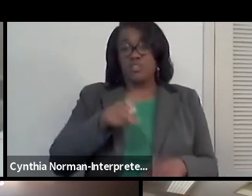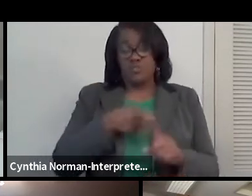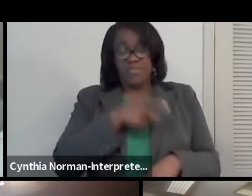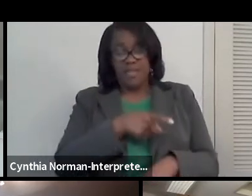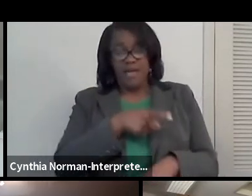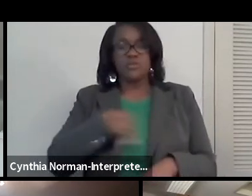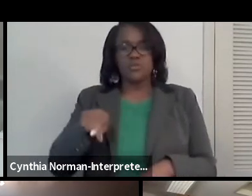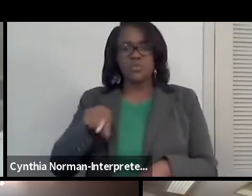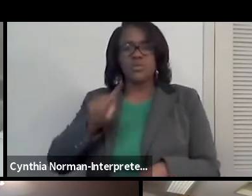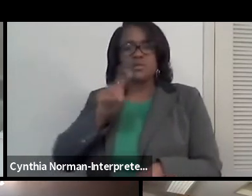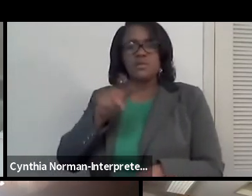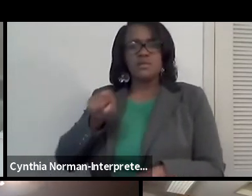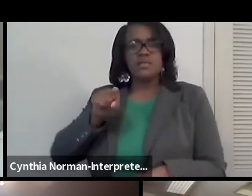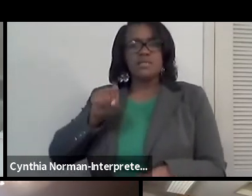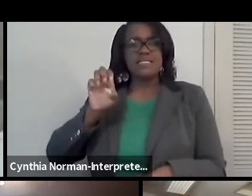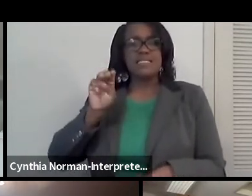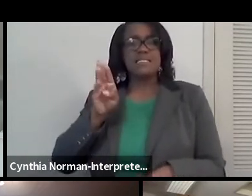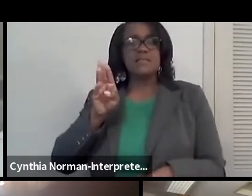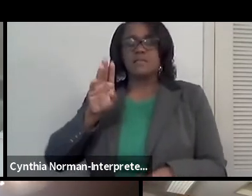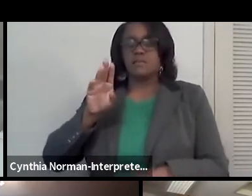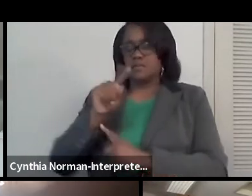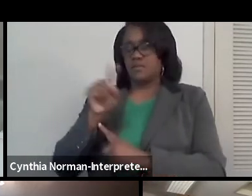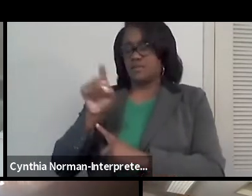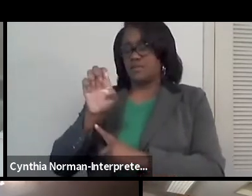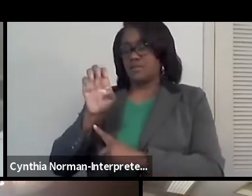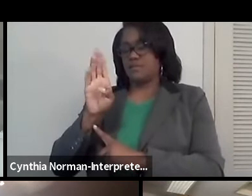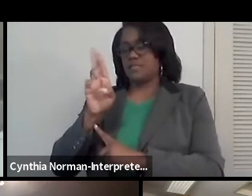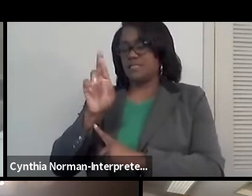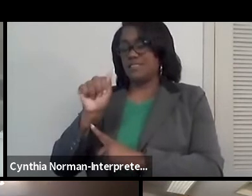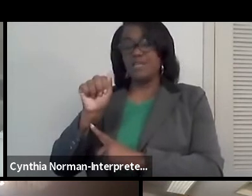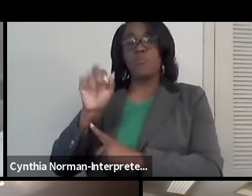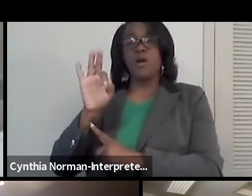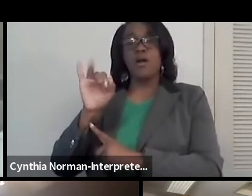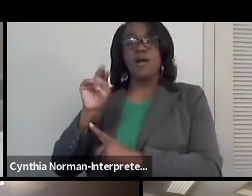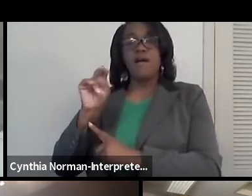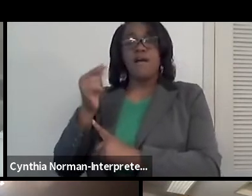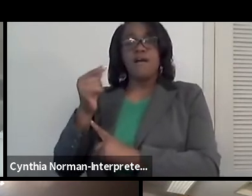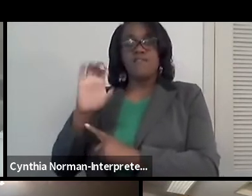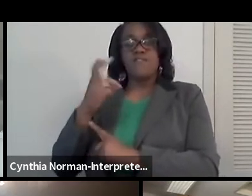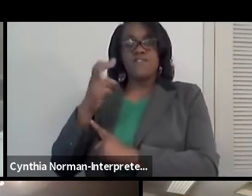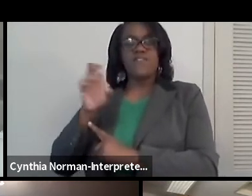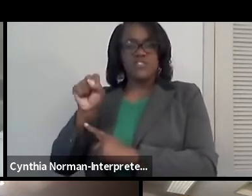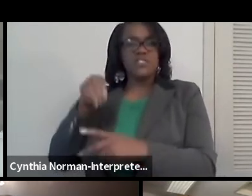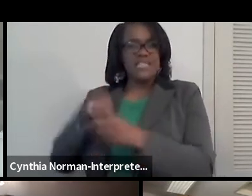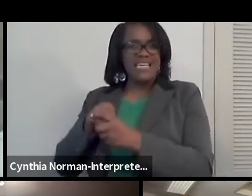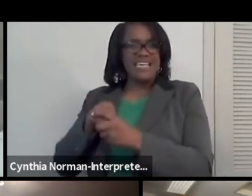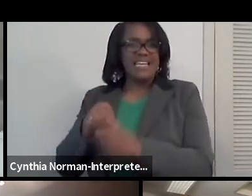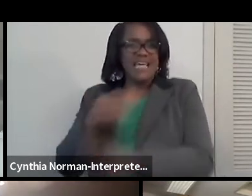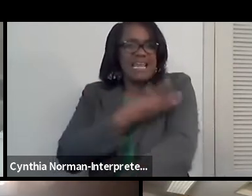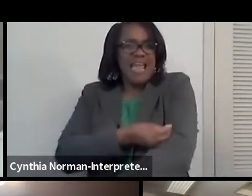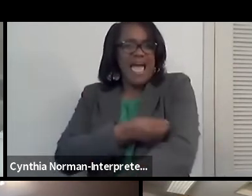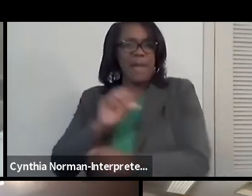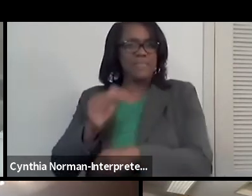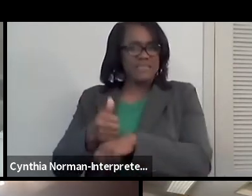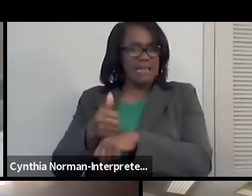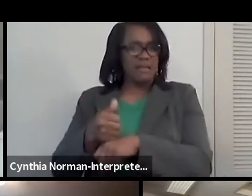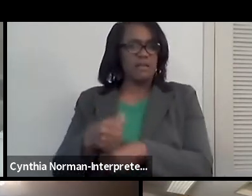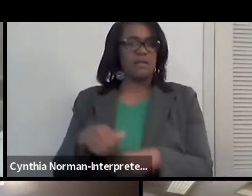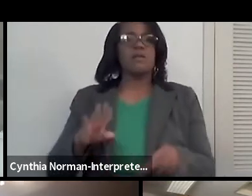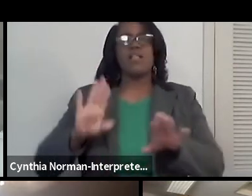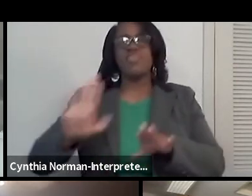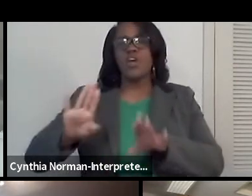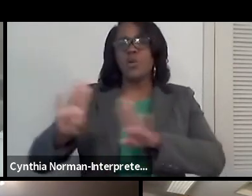zebra finches in more of a lab setting, but trying to understand their differences, individual differences in behavior, AKA animal